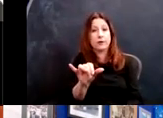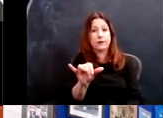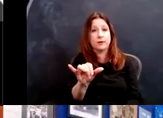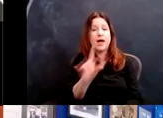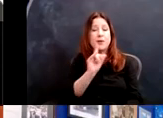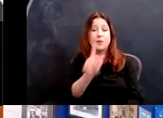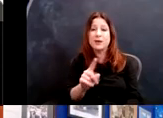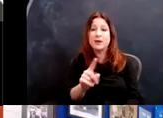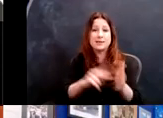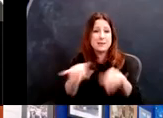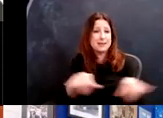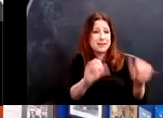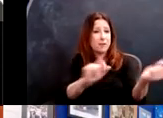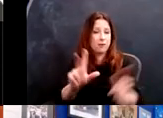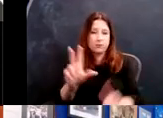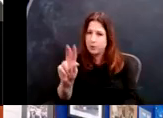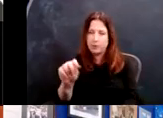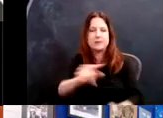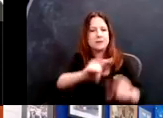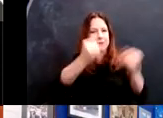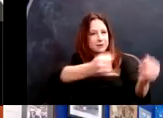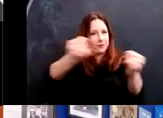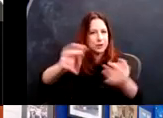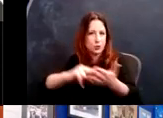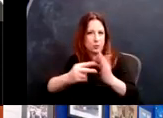everybody. Like I can't